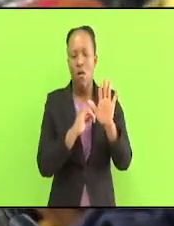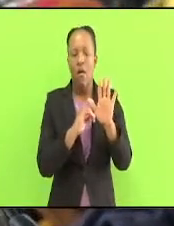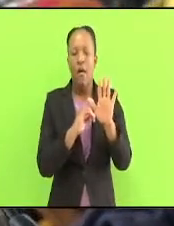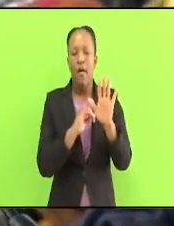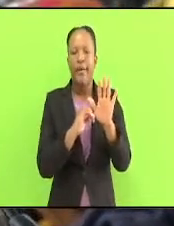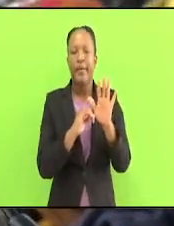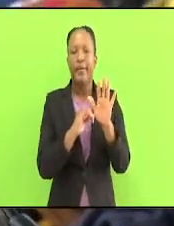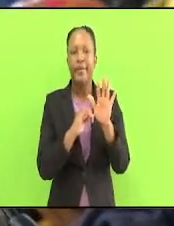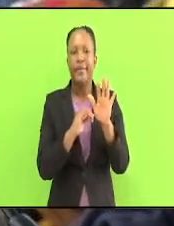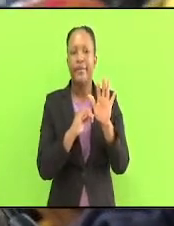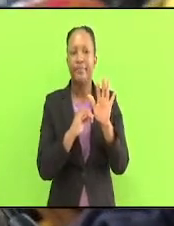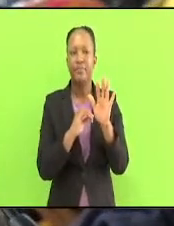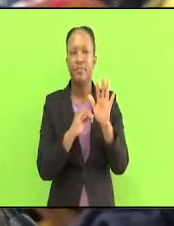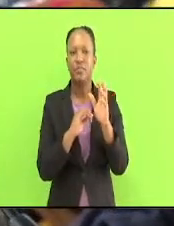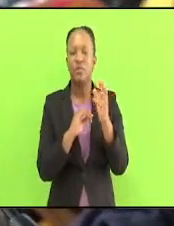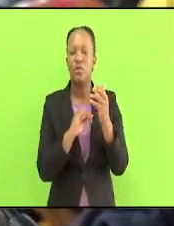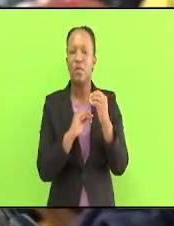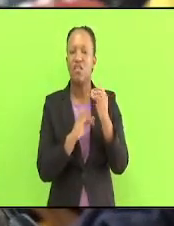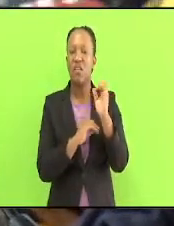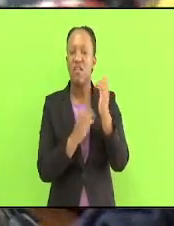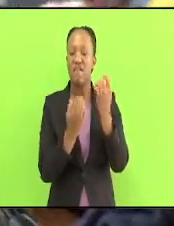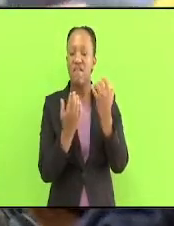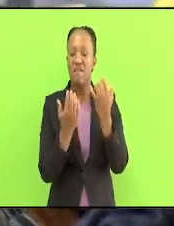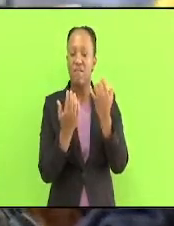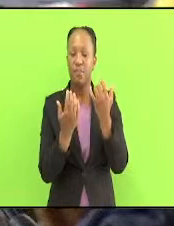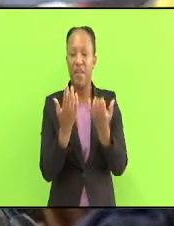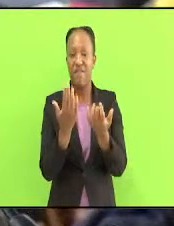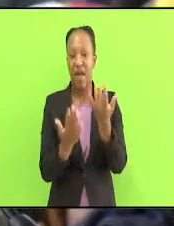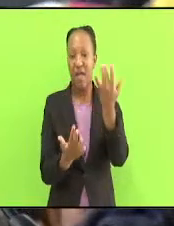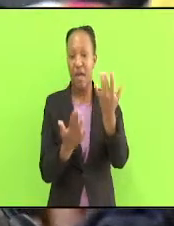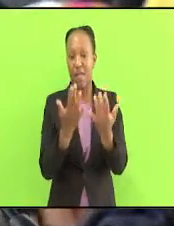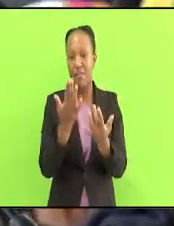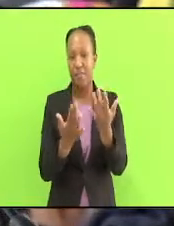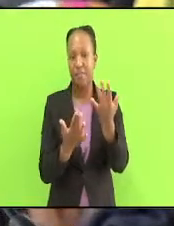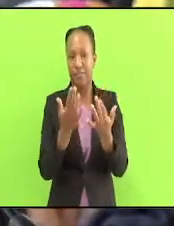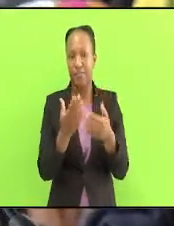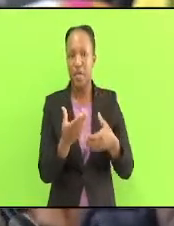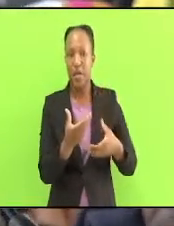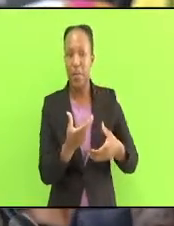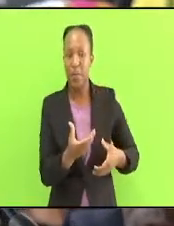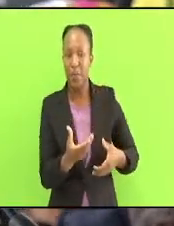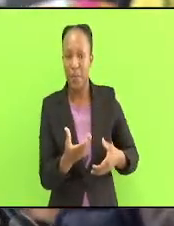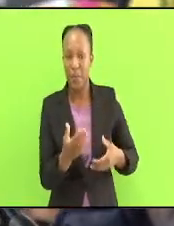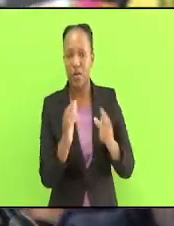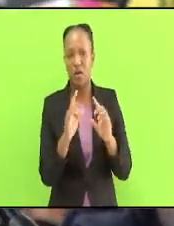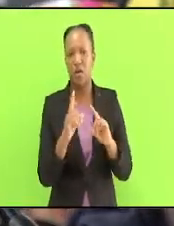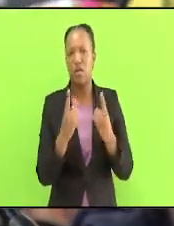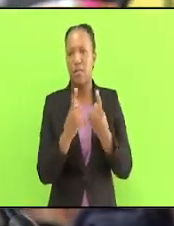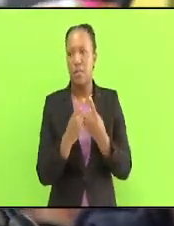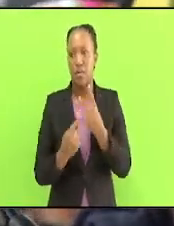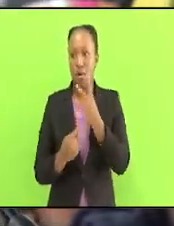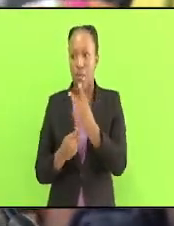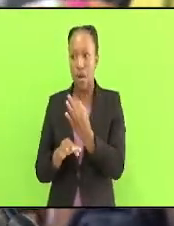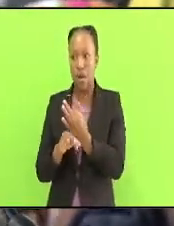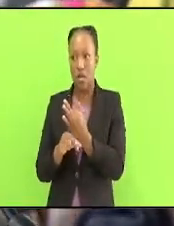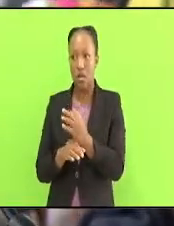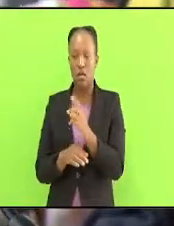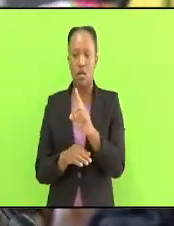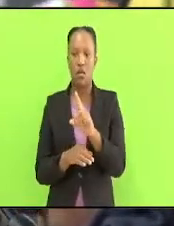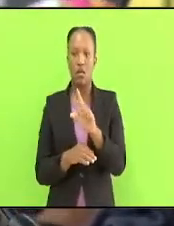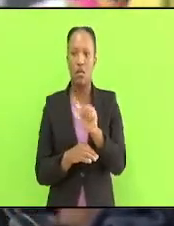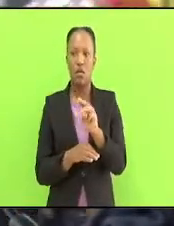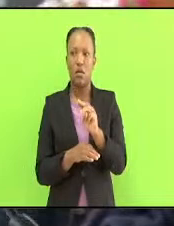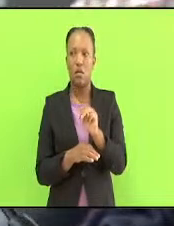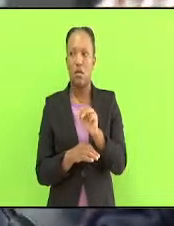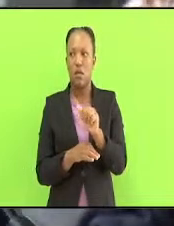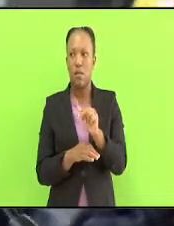di fire vehicles departments or wa di bona ntate Dlamini. Ha rena dilo tseo